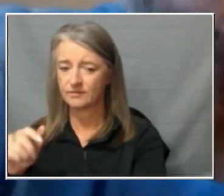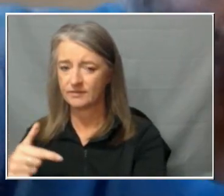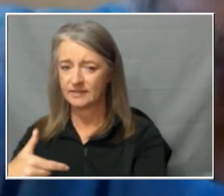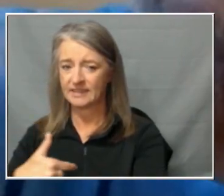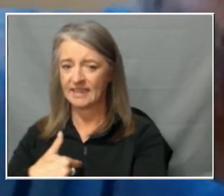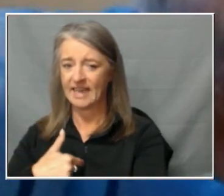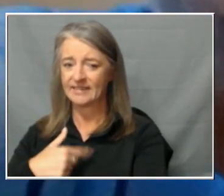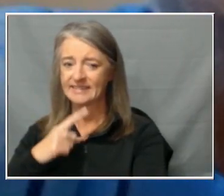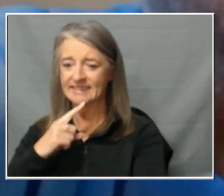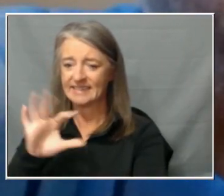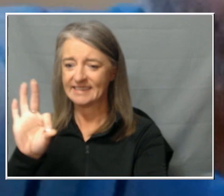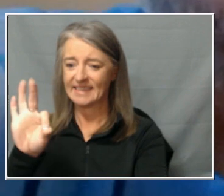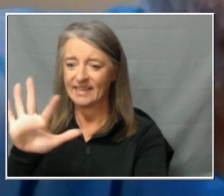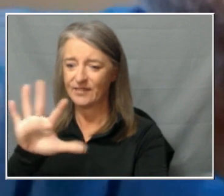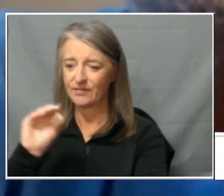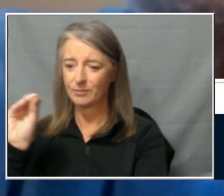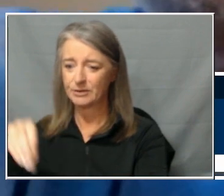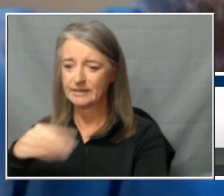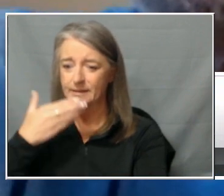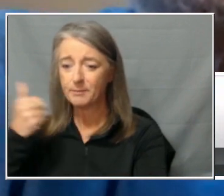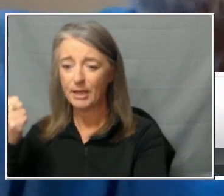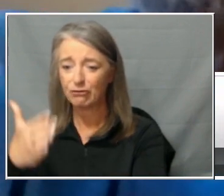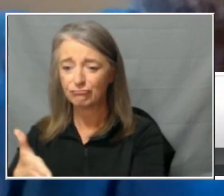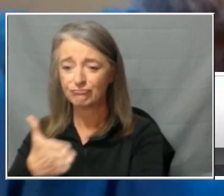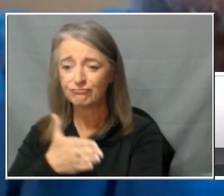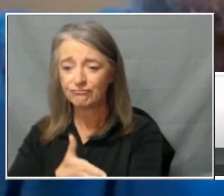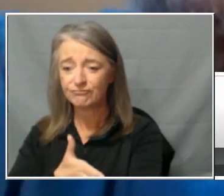I would say 95% better.